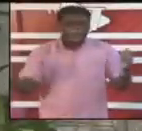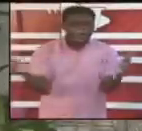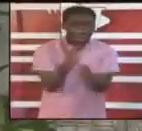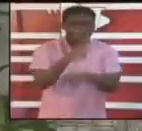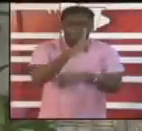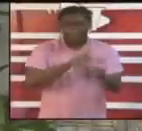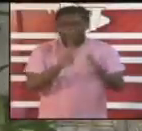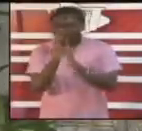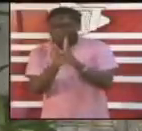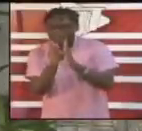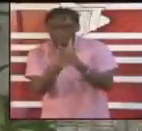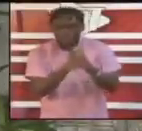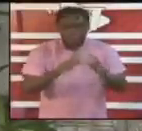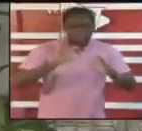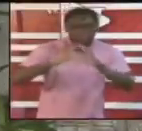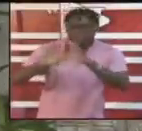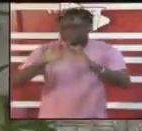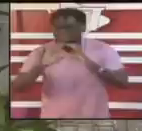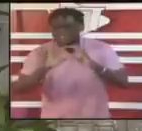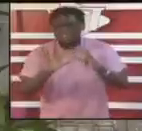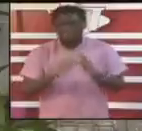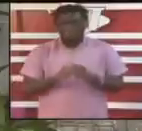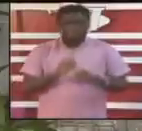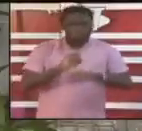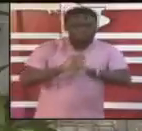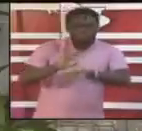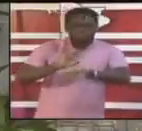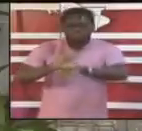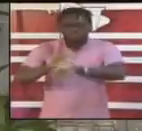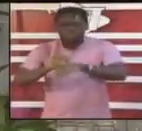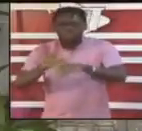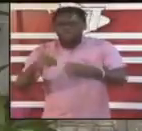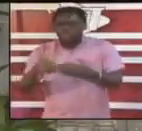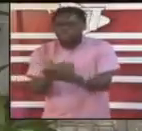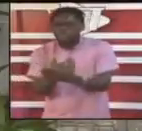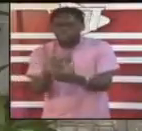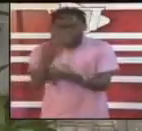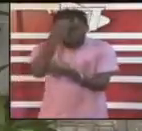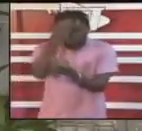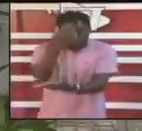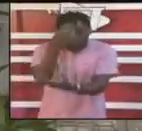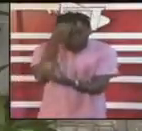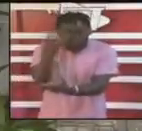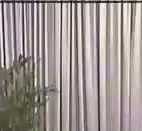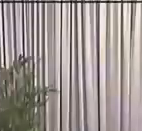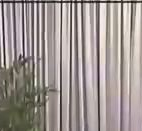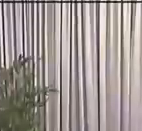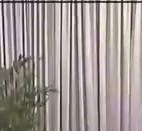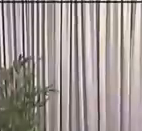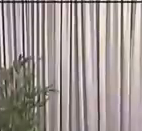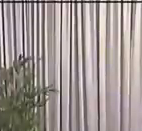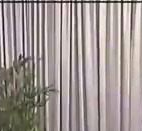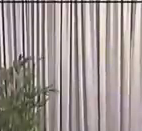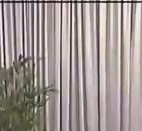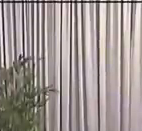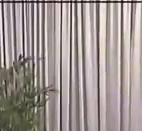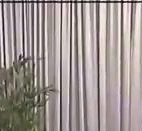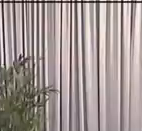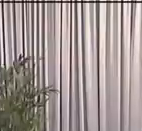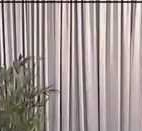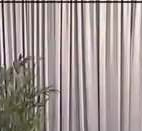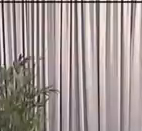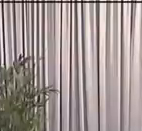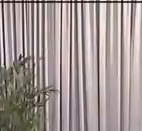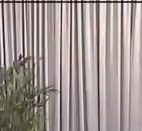to apprise you of government's efforts to combat COVID-19. Today with me are the Minister of Health, the Honorable Terence Dayal Singh, the Chief